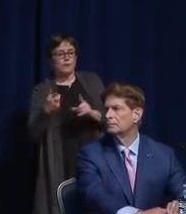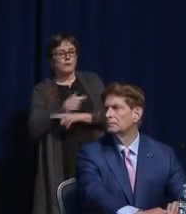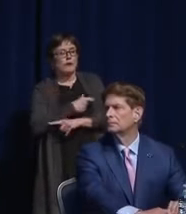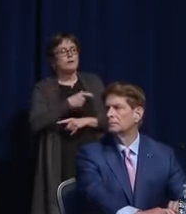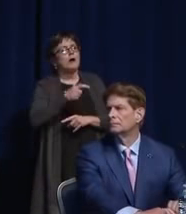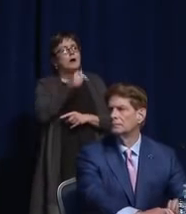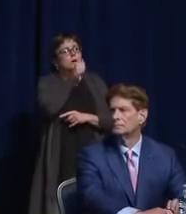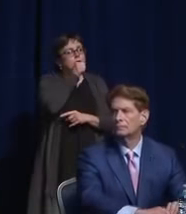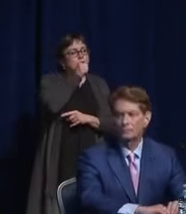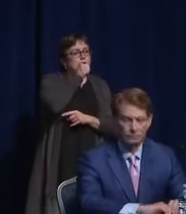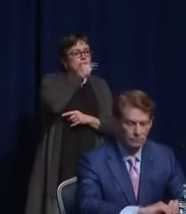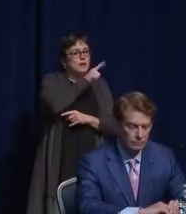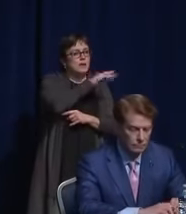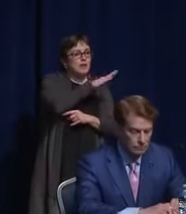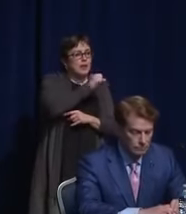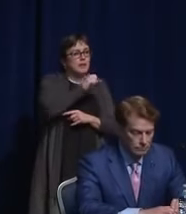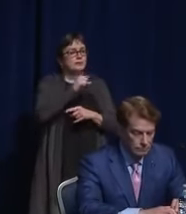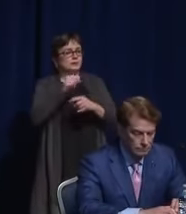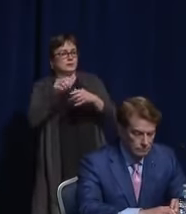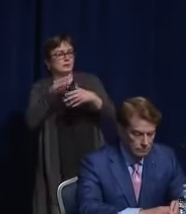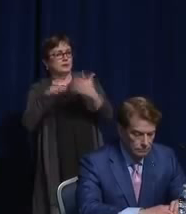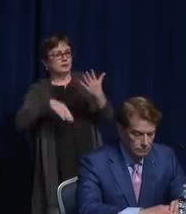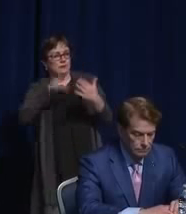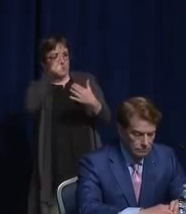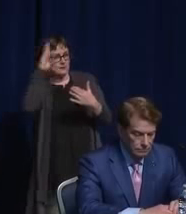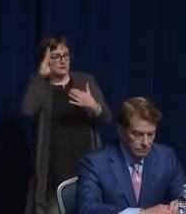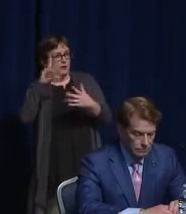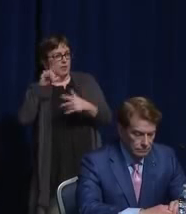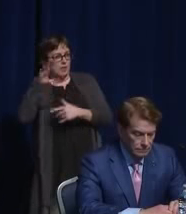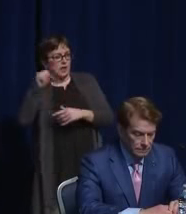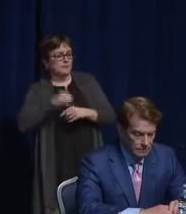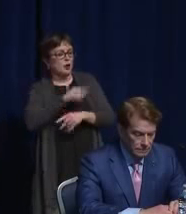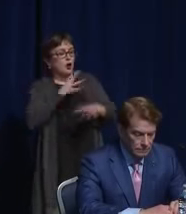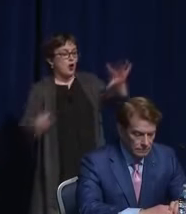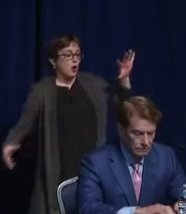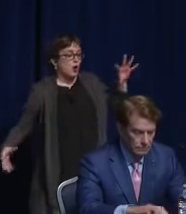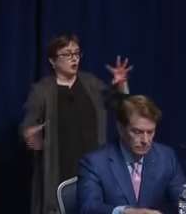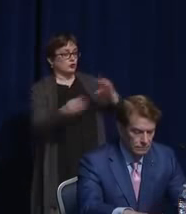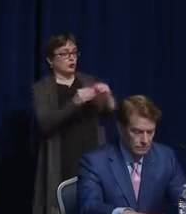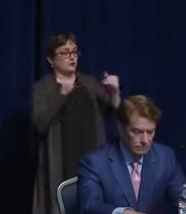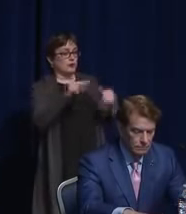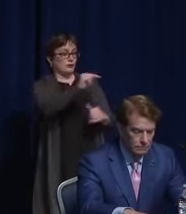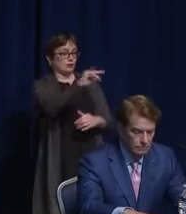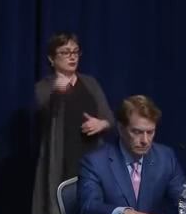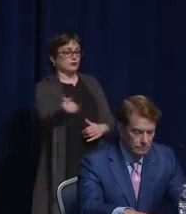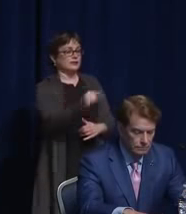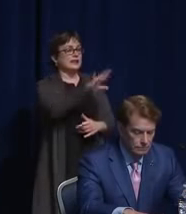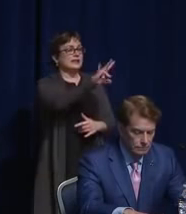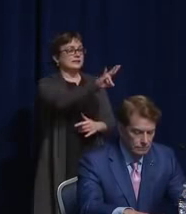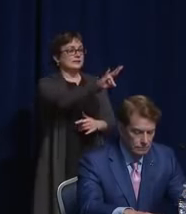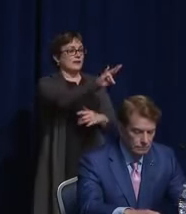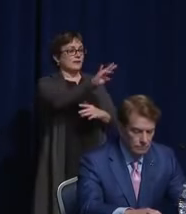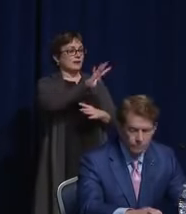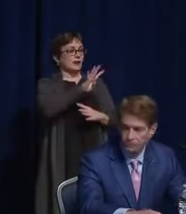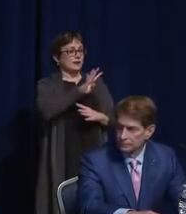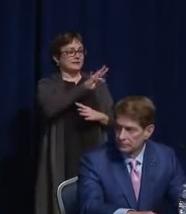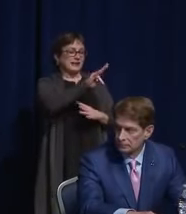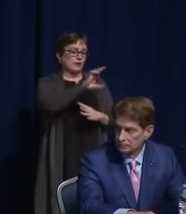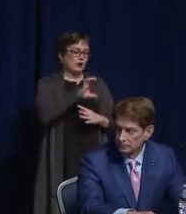healthcare provider networks. Our statewide total is 742. If you added